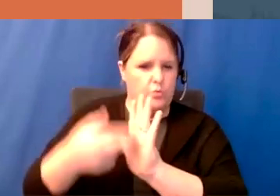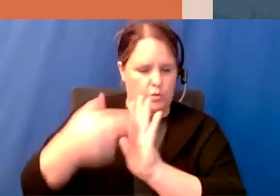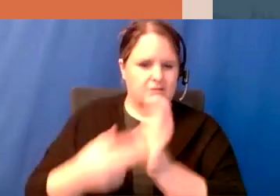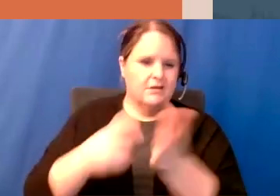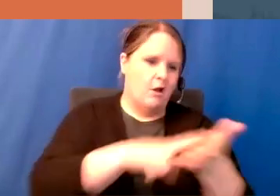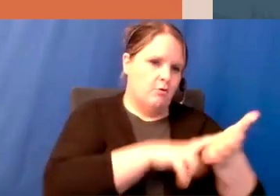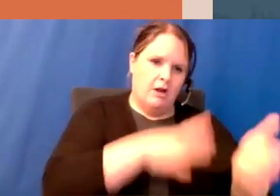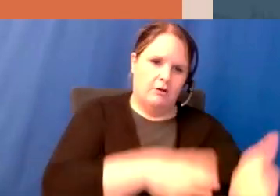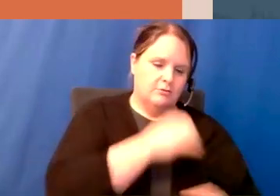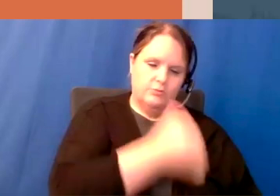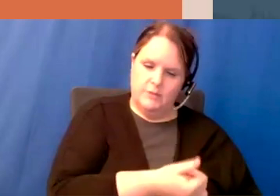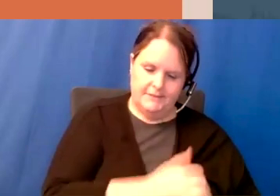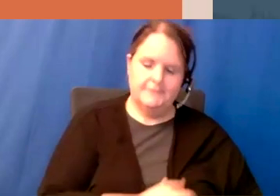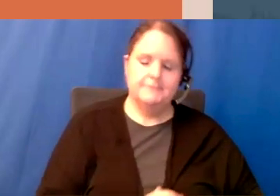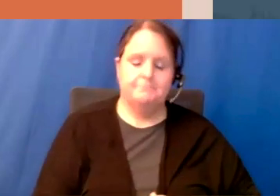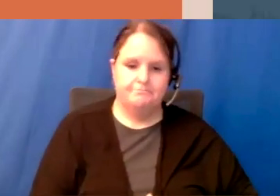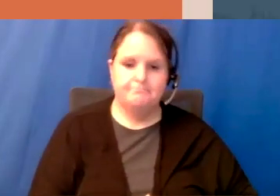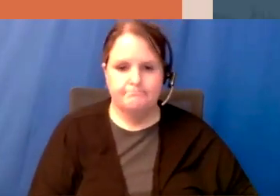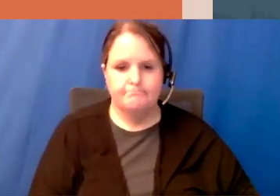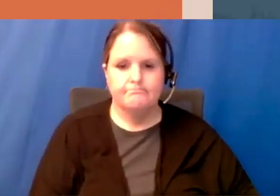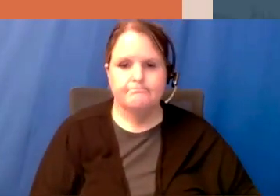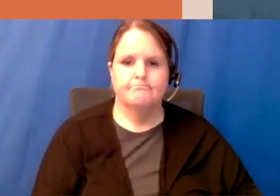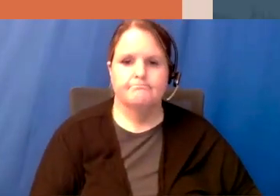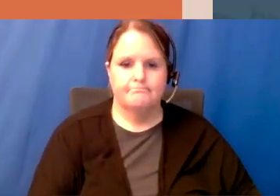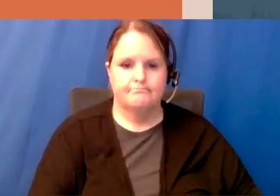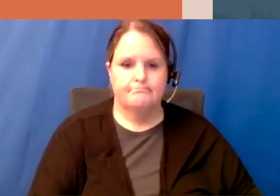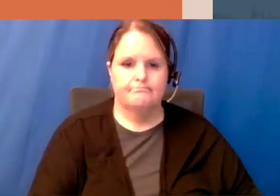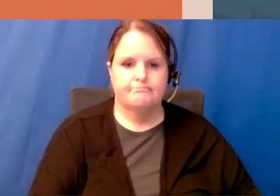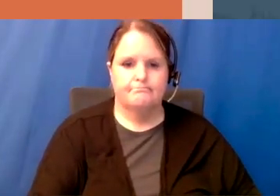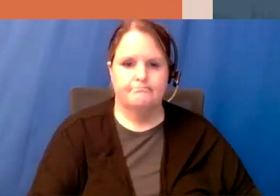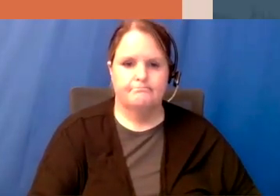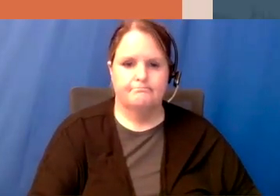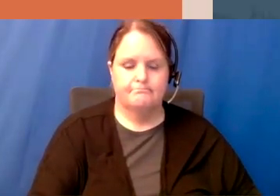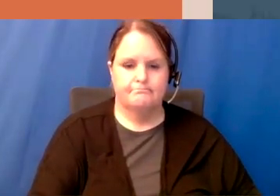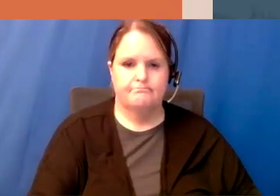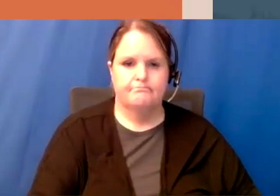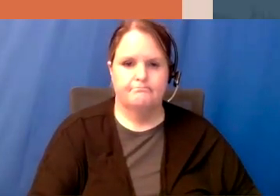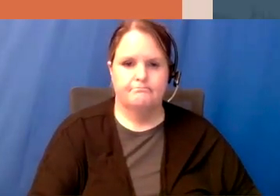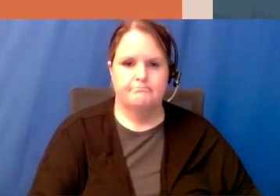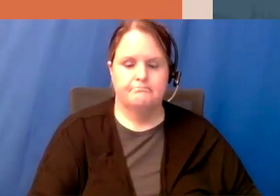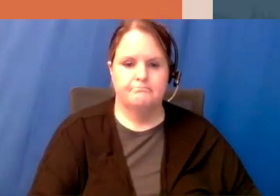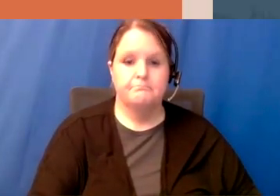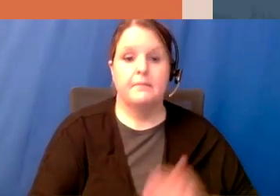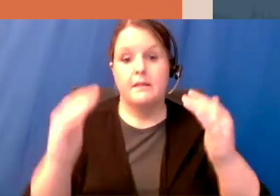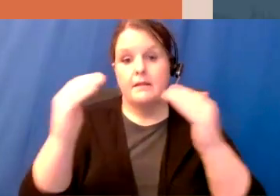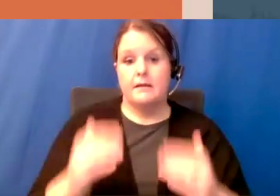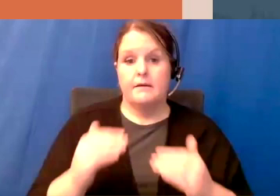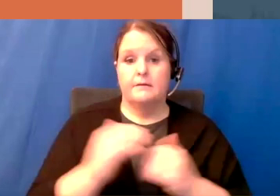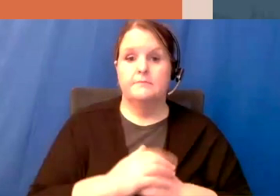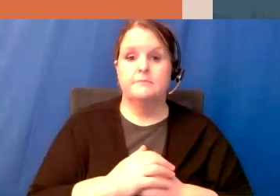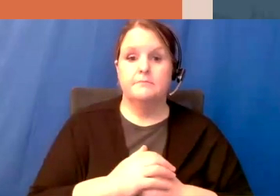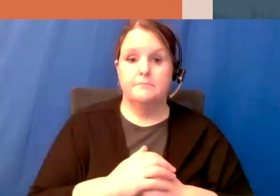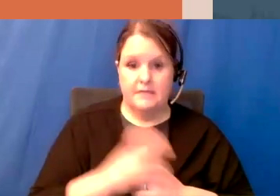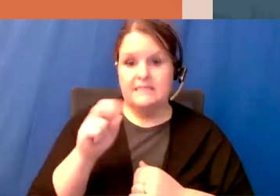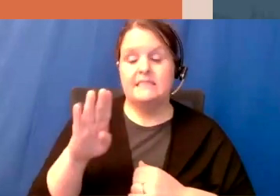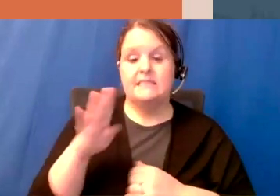not. So that's kind of the distinguishing factor there. Next one, subawards must